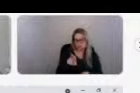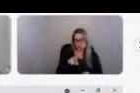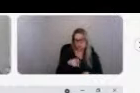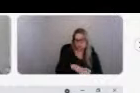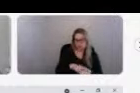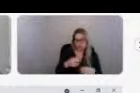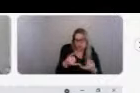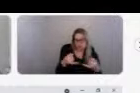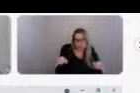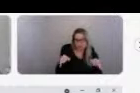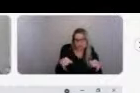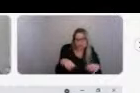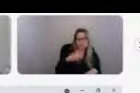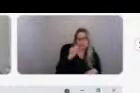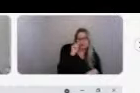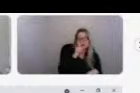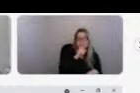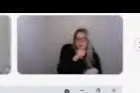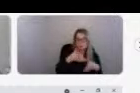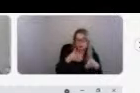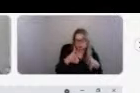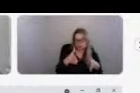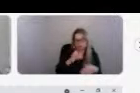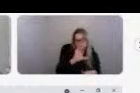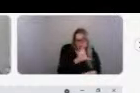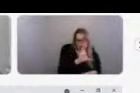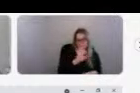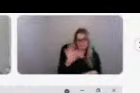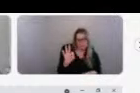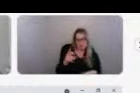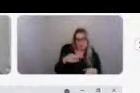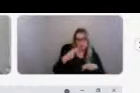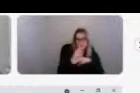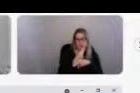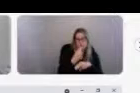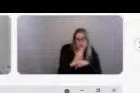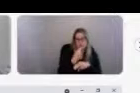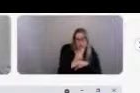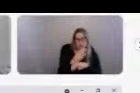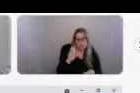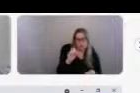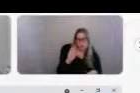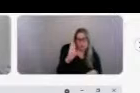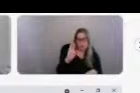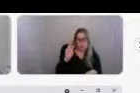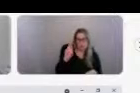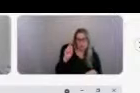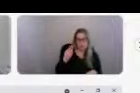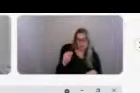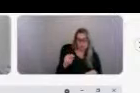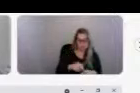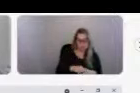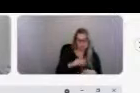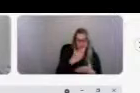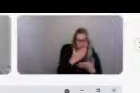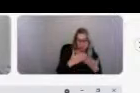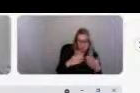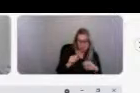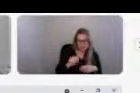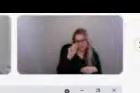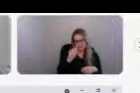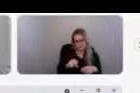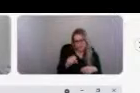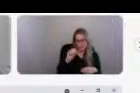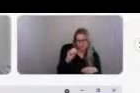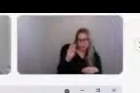scottsdale road from about carefree highway running down to osborne those parts um south of osborne or